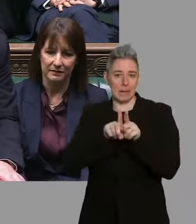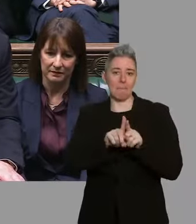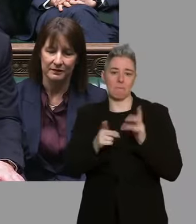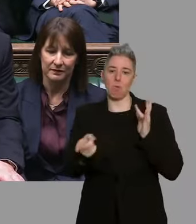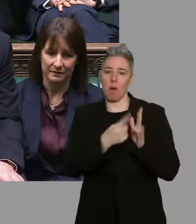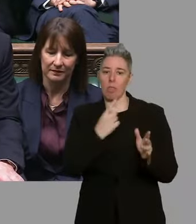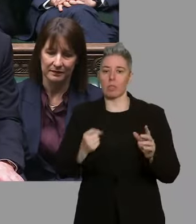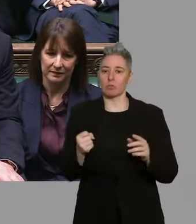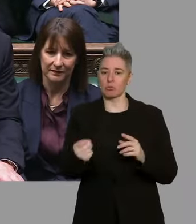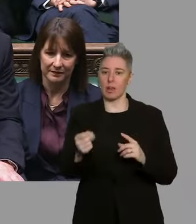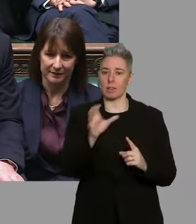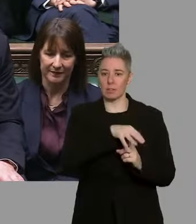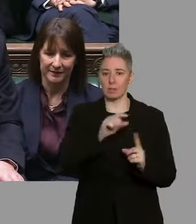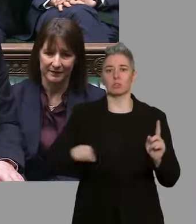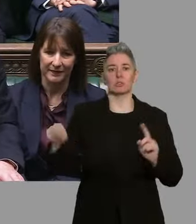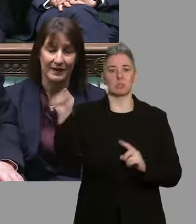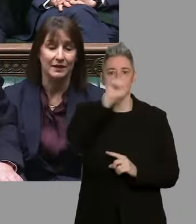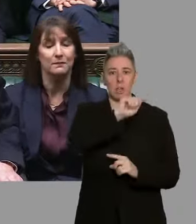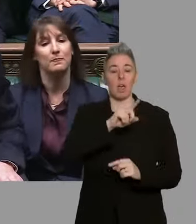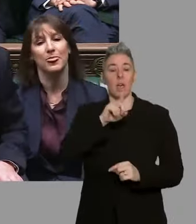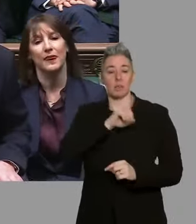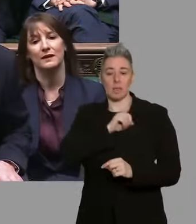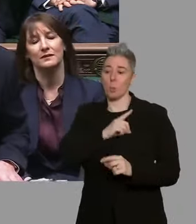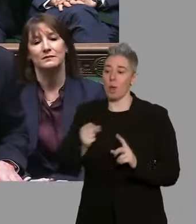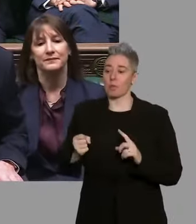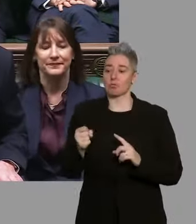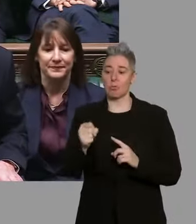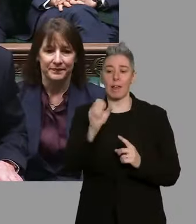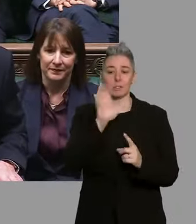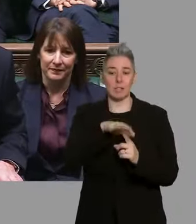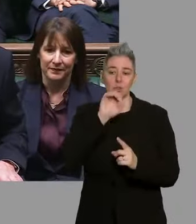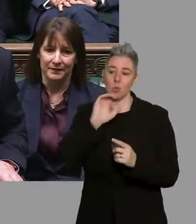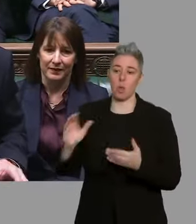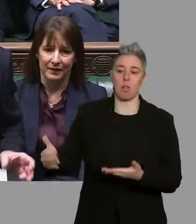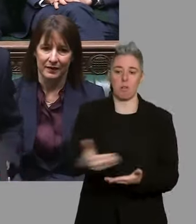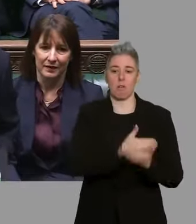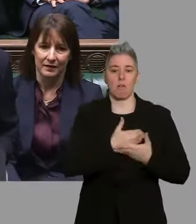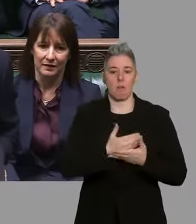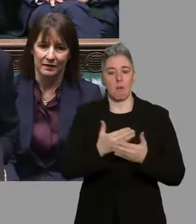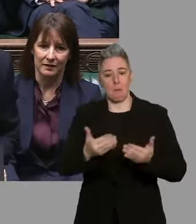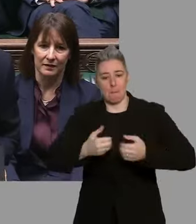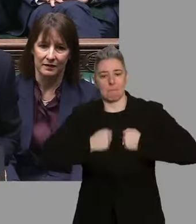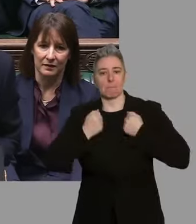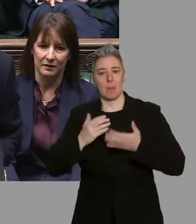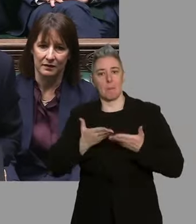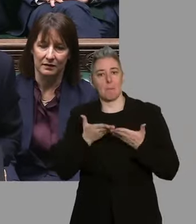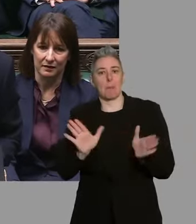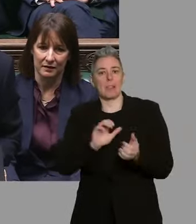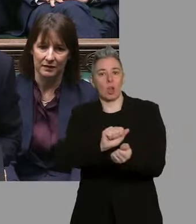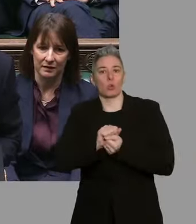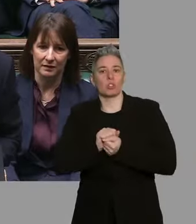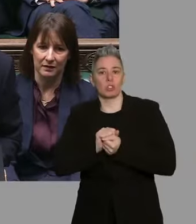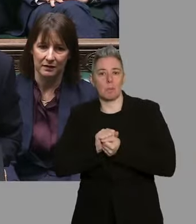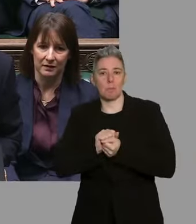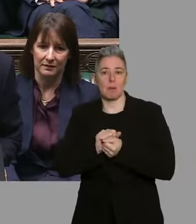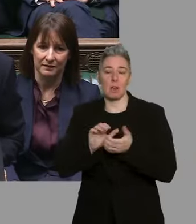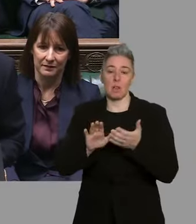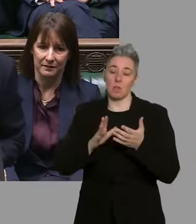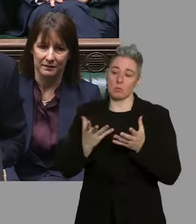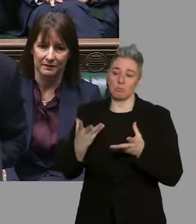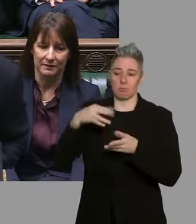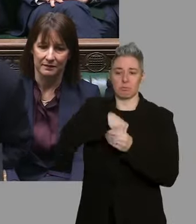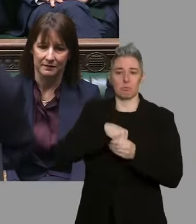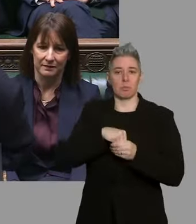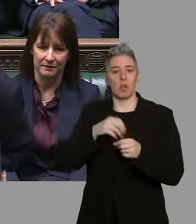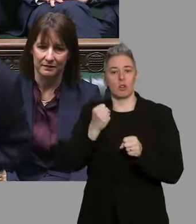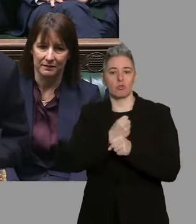ownership, setting up Great British Railways and making ticketing simpler and fairer to ensure a better service for all passengers,